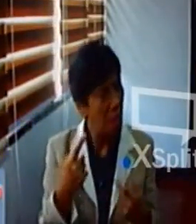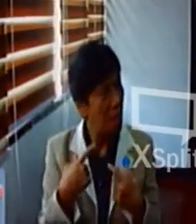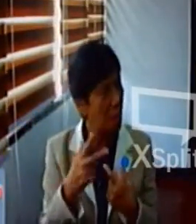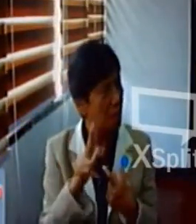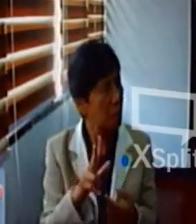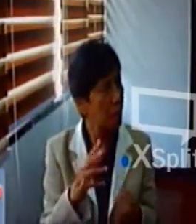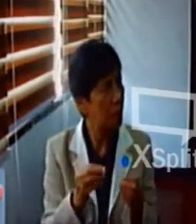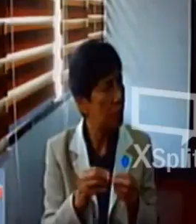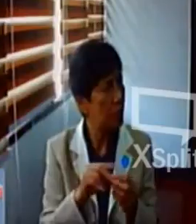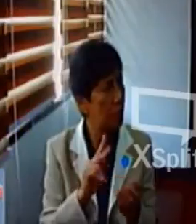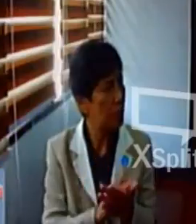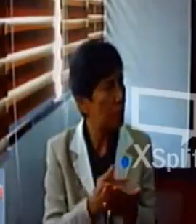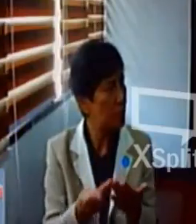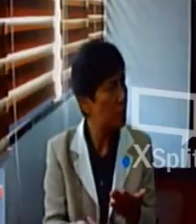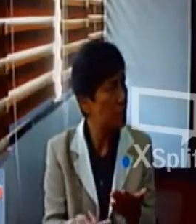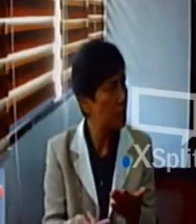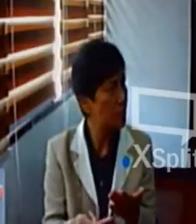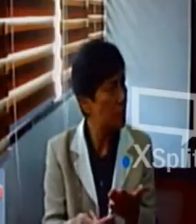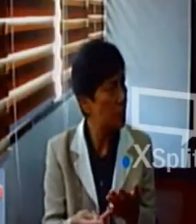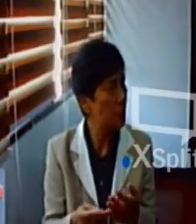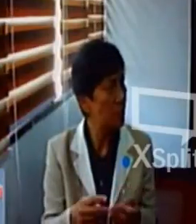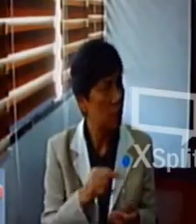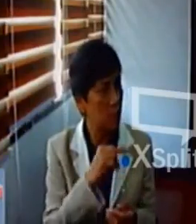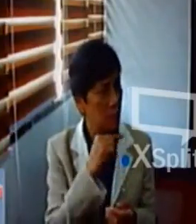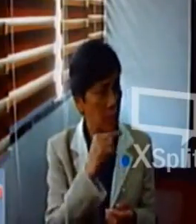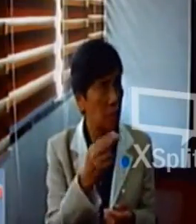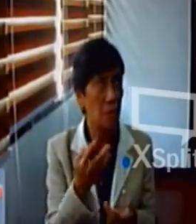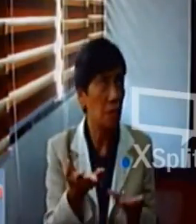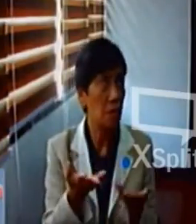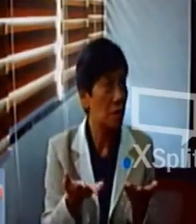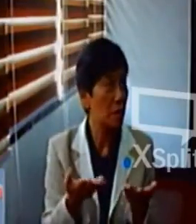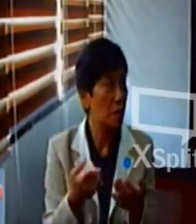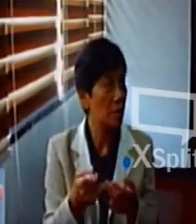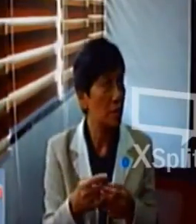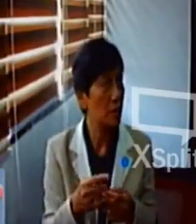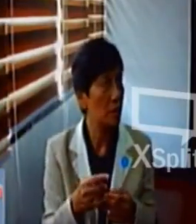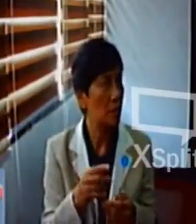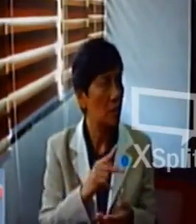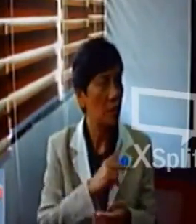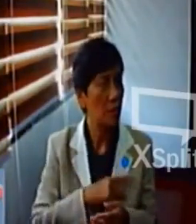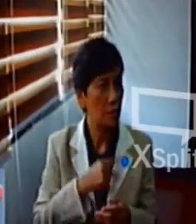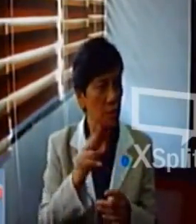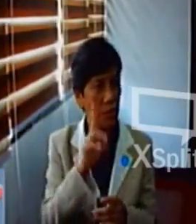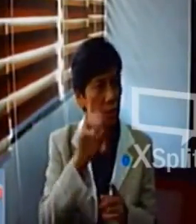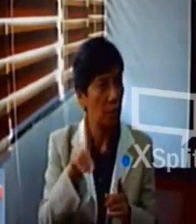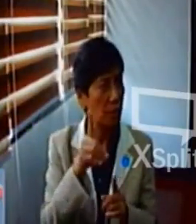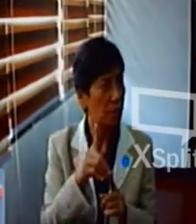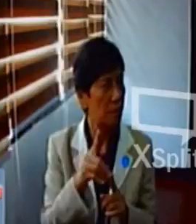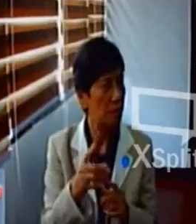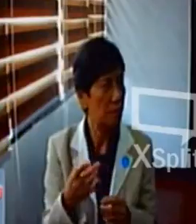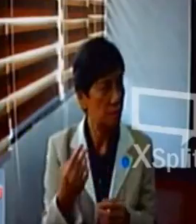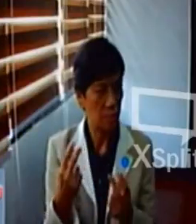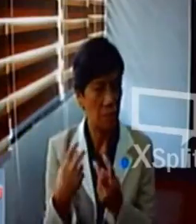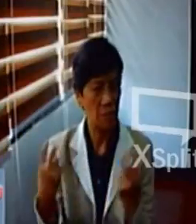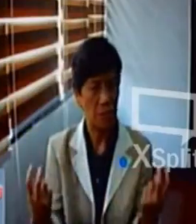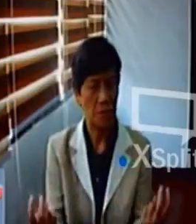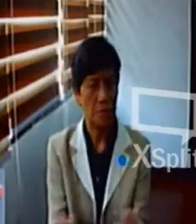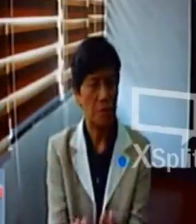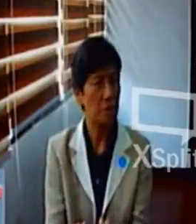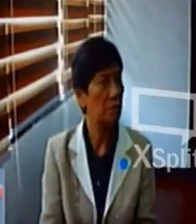pages, slides that are not here. Could you please update the panel with me? And then maybe we